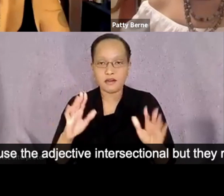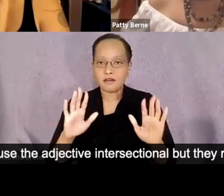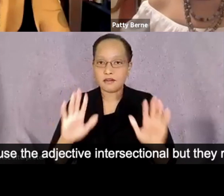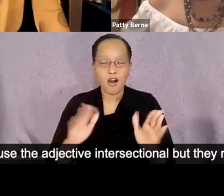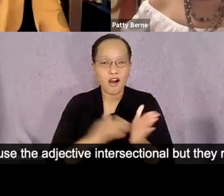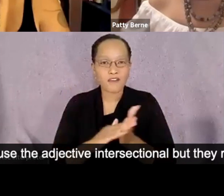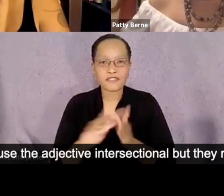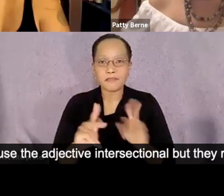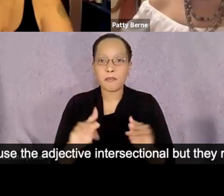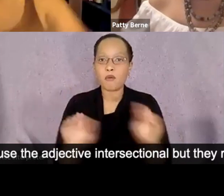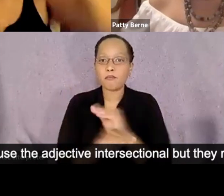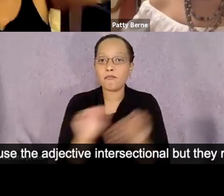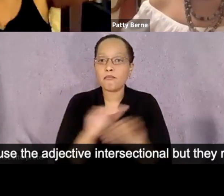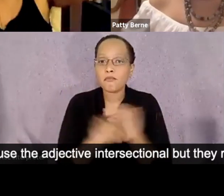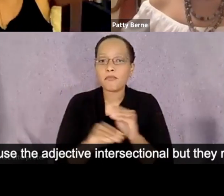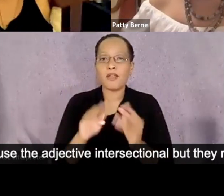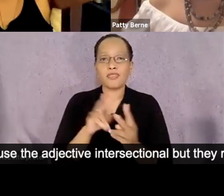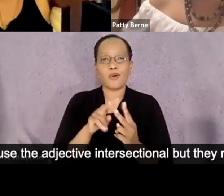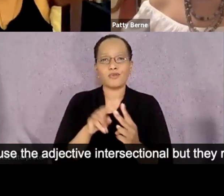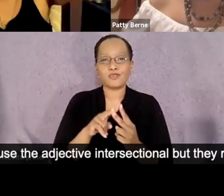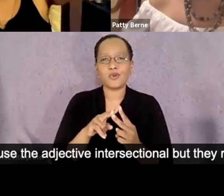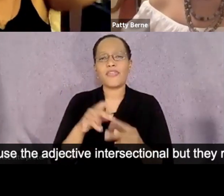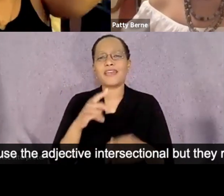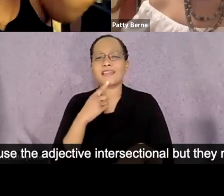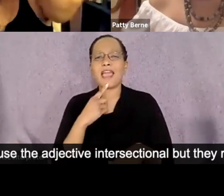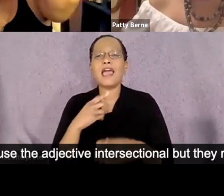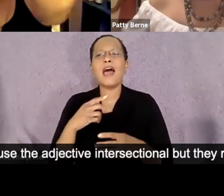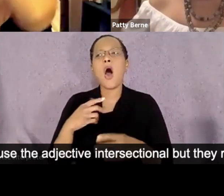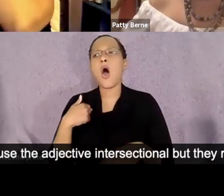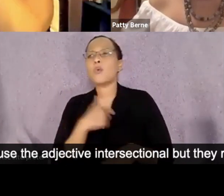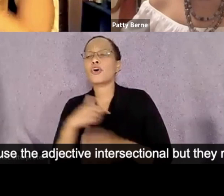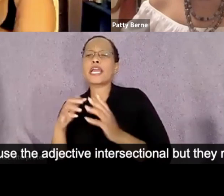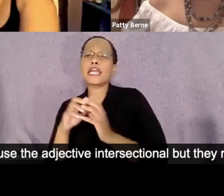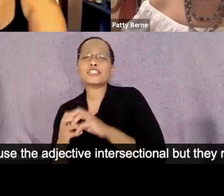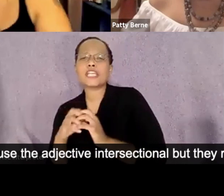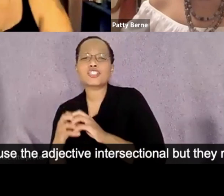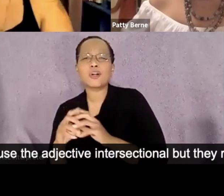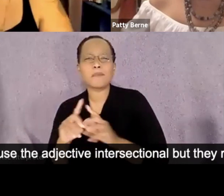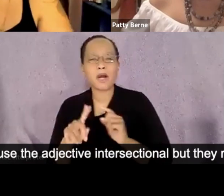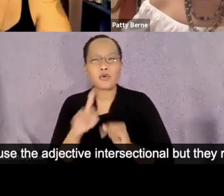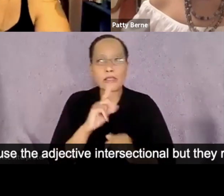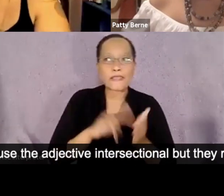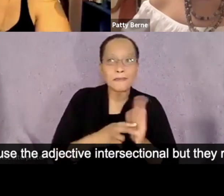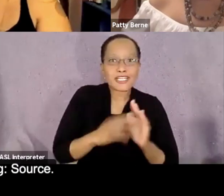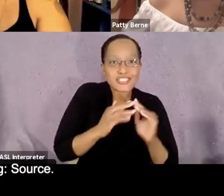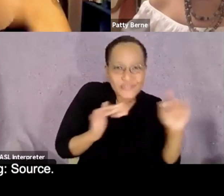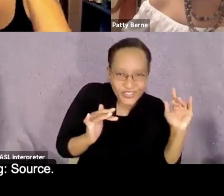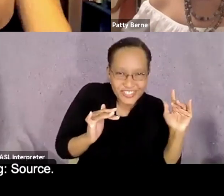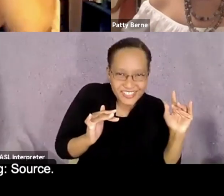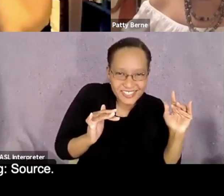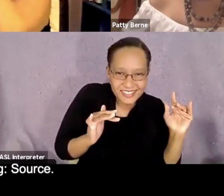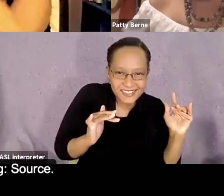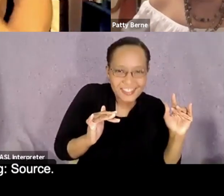the adjective intersectional, but they really mean diverse. And again, it's about citing the